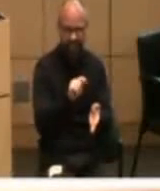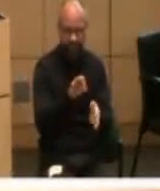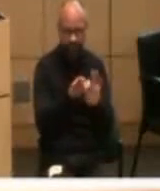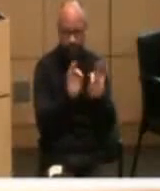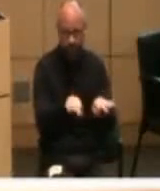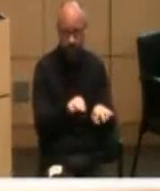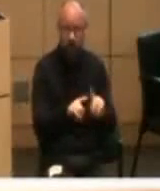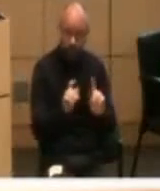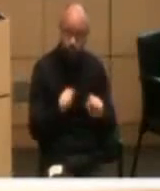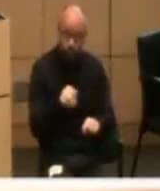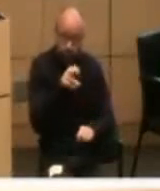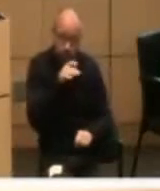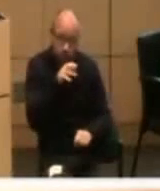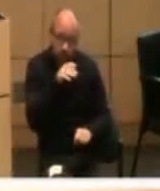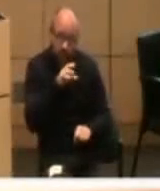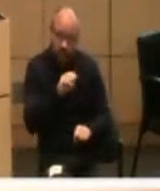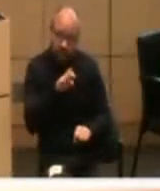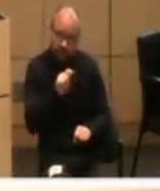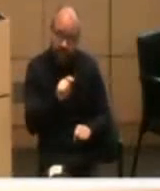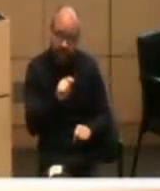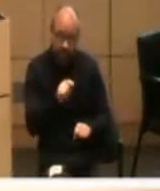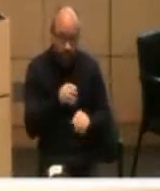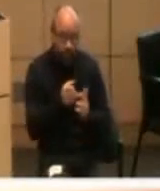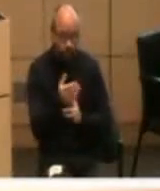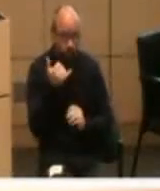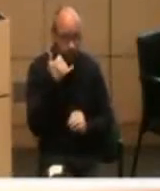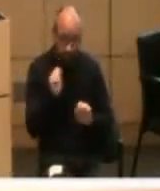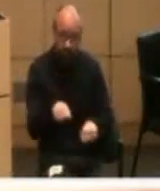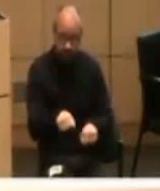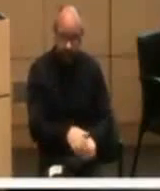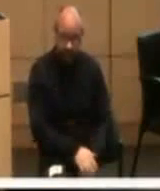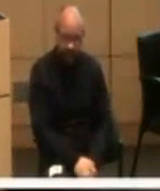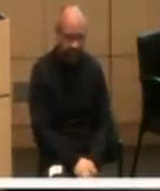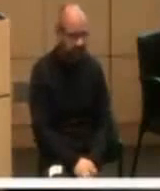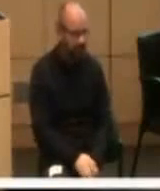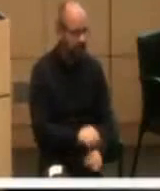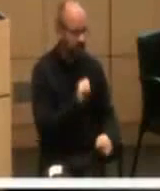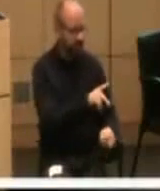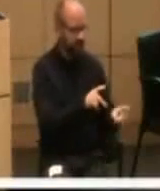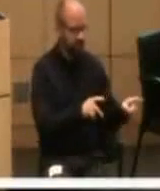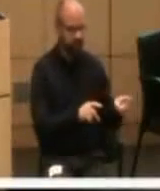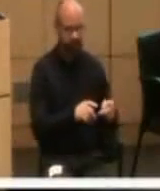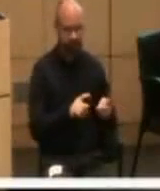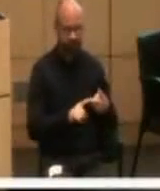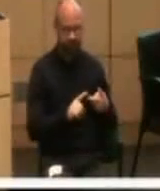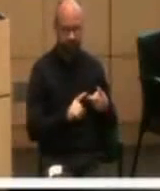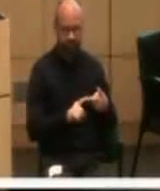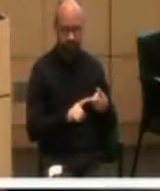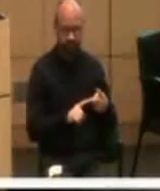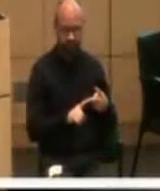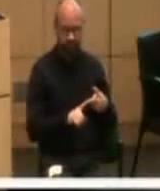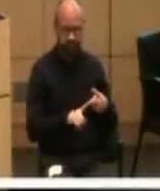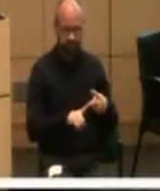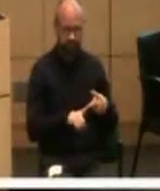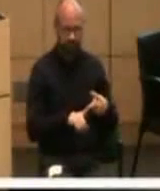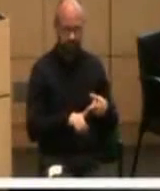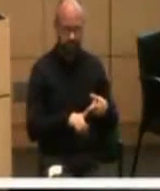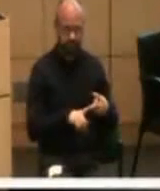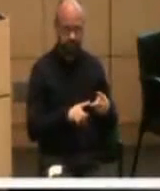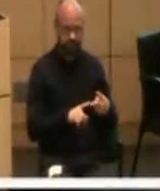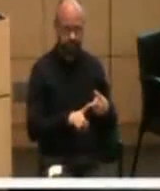so that would be great. You know. Okay. And then my other, the real question was probably directed at the two of you. Is there